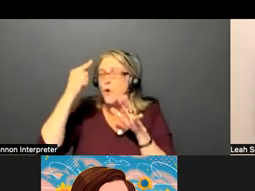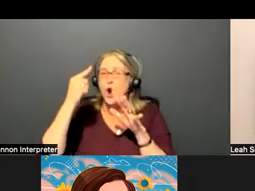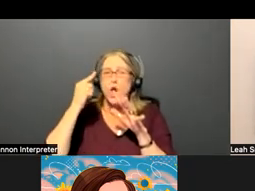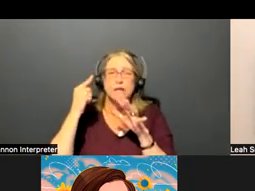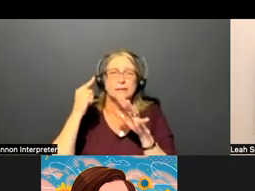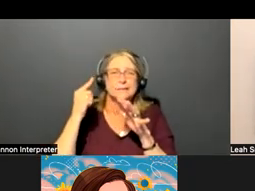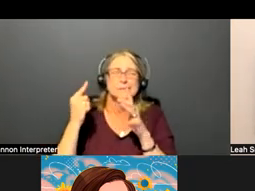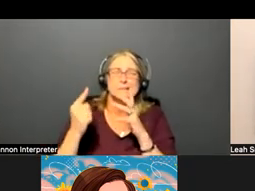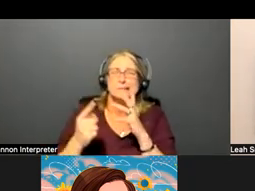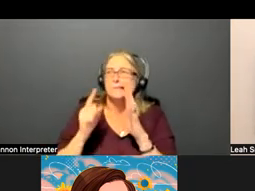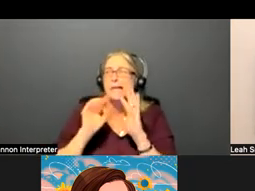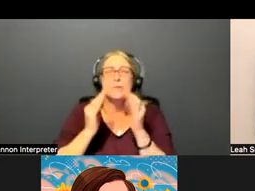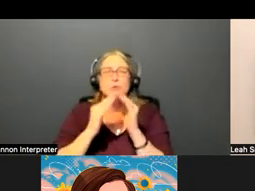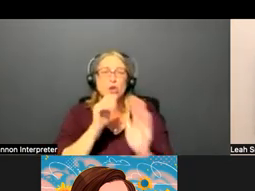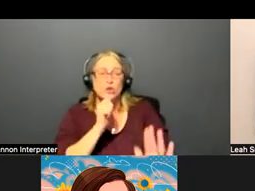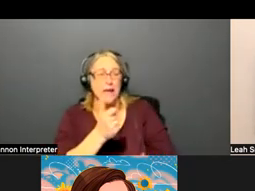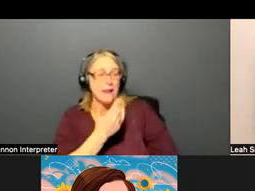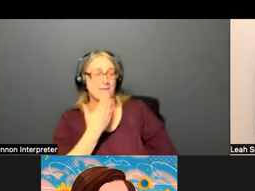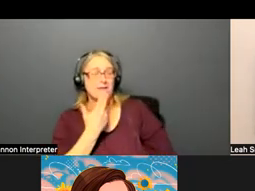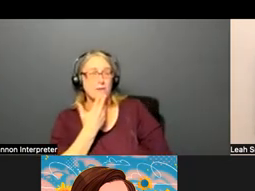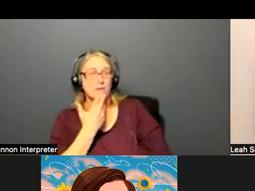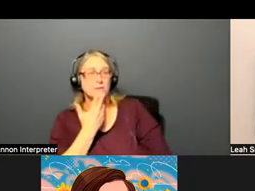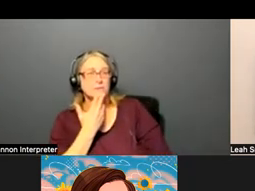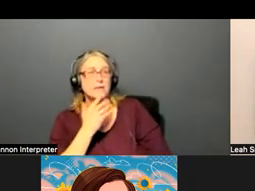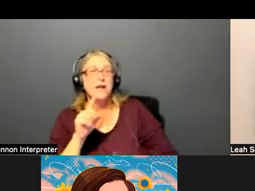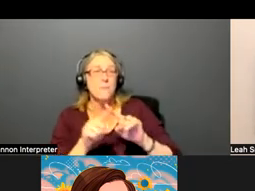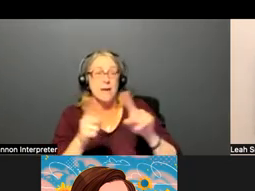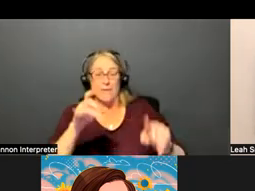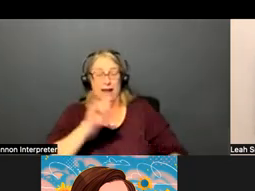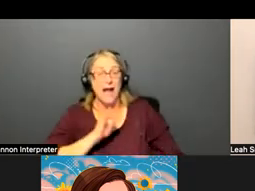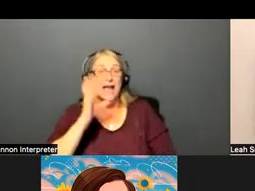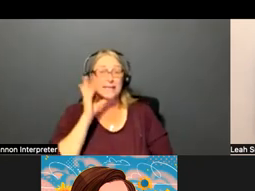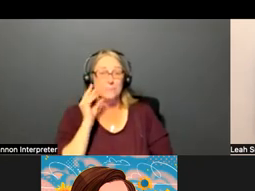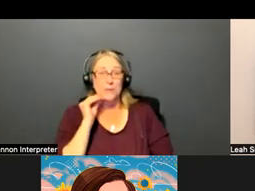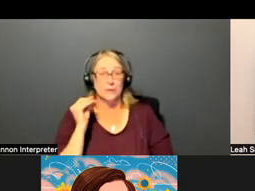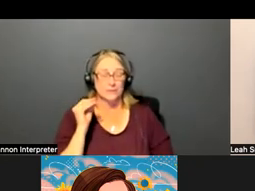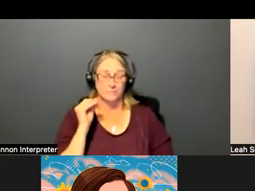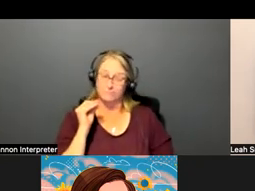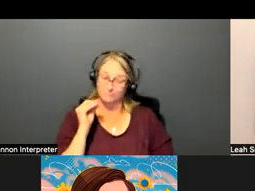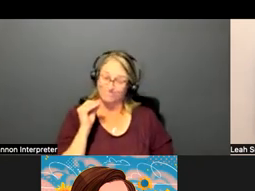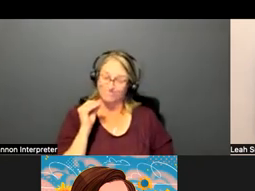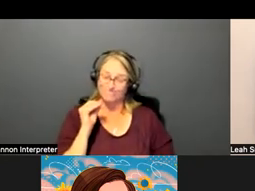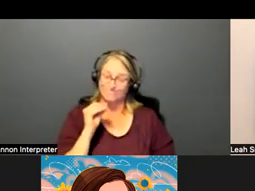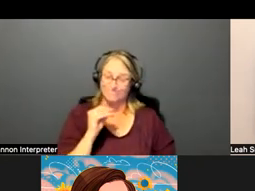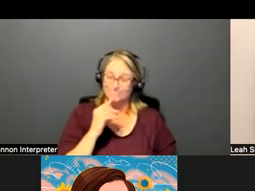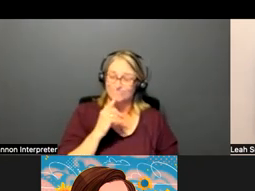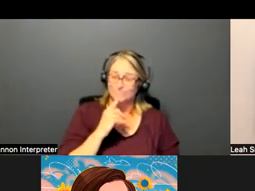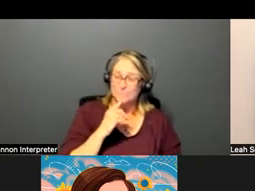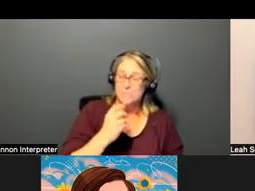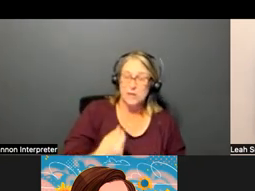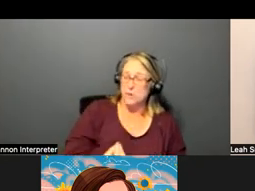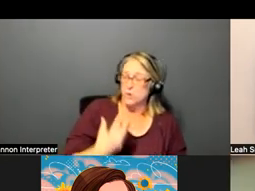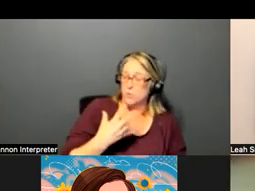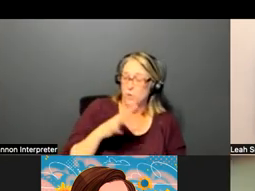for communities that are not of color. But what I experienced is that not only do predominantly white spaces need